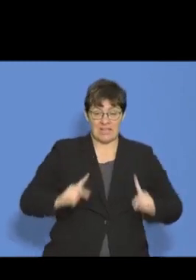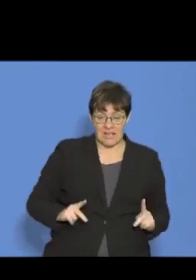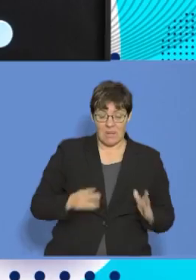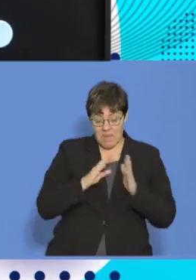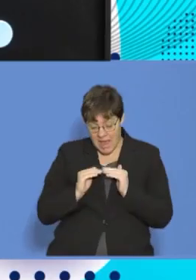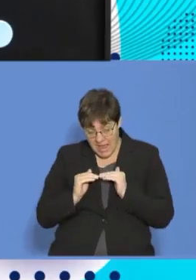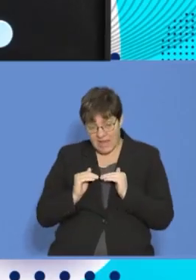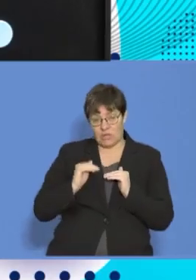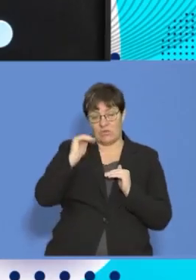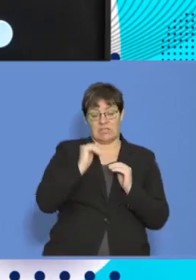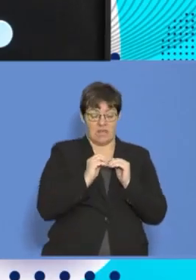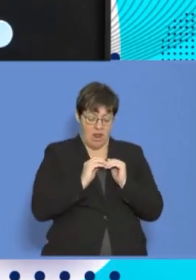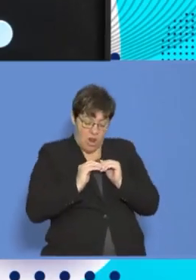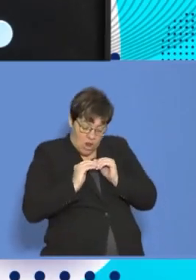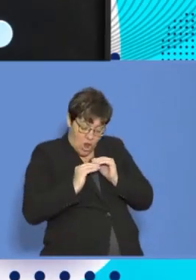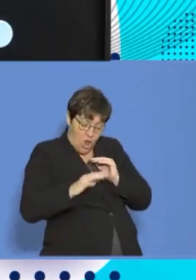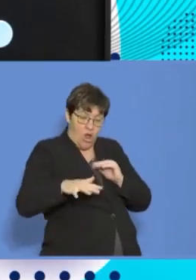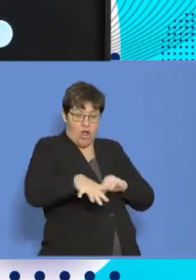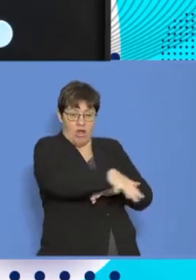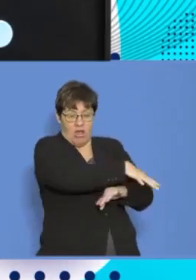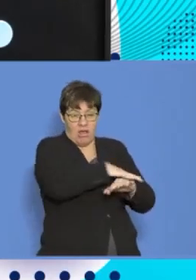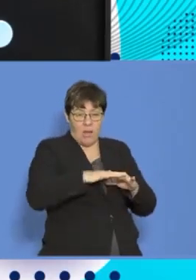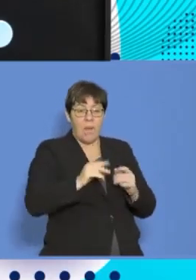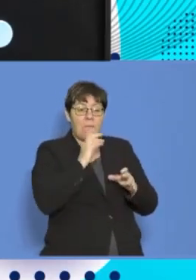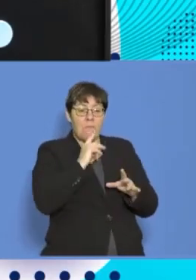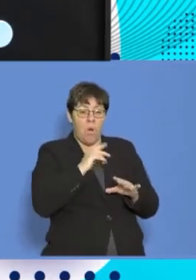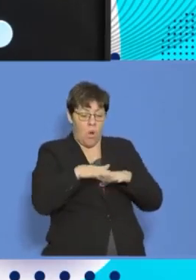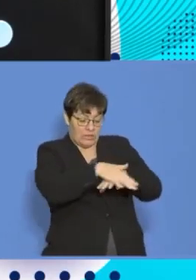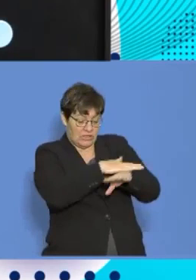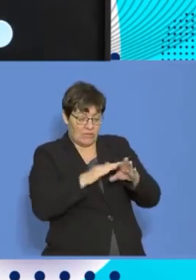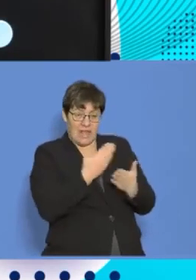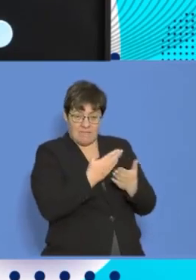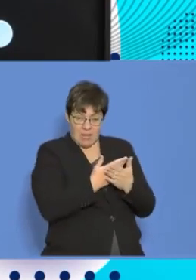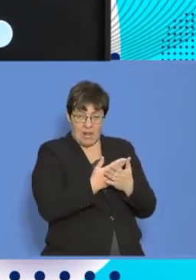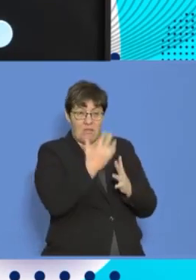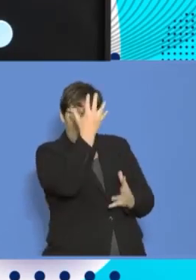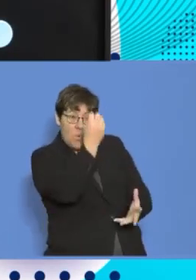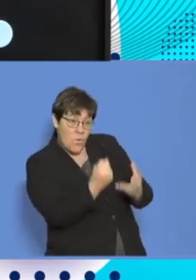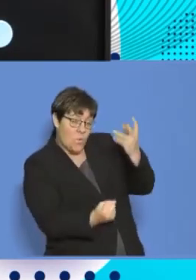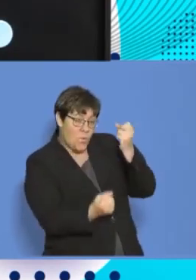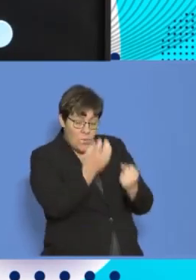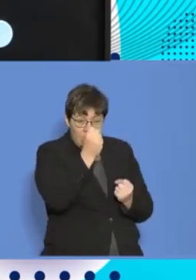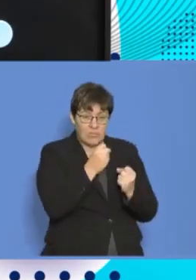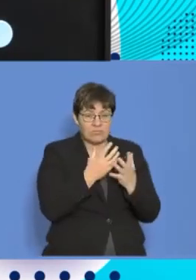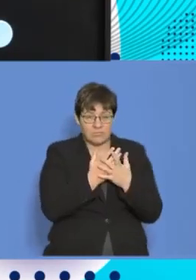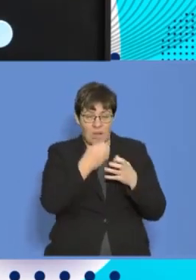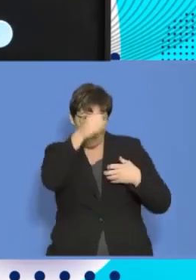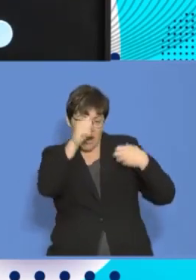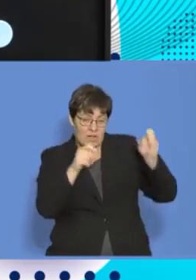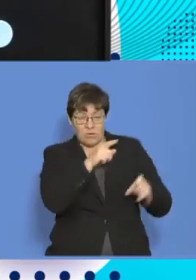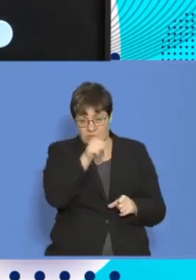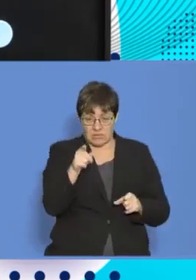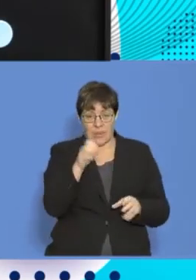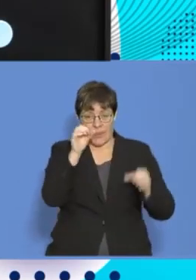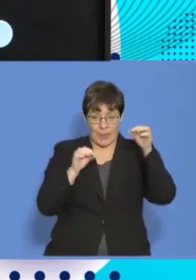physically increases the surface area so that more surface area is available for the enzymes to start